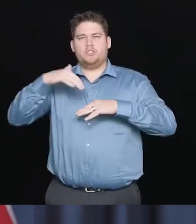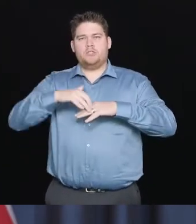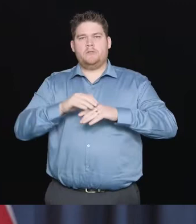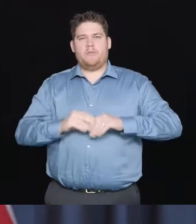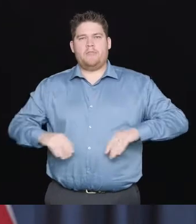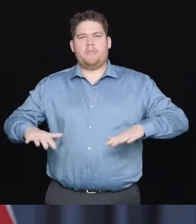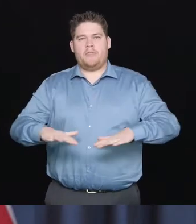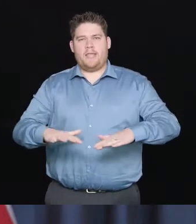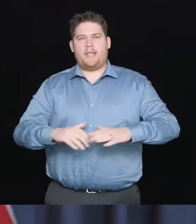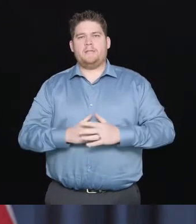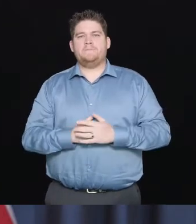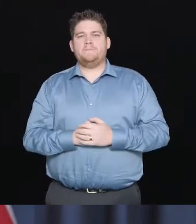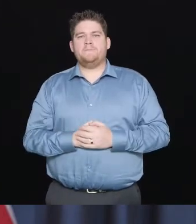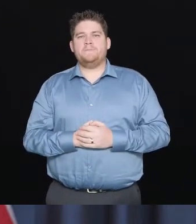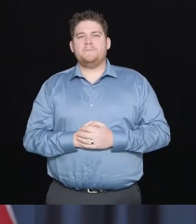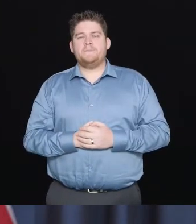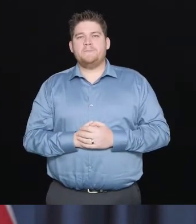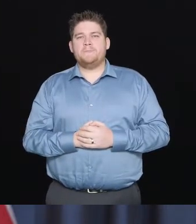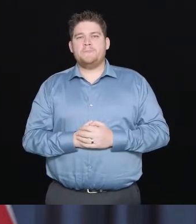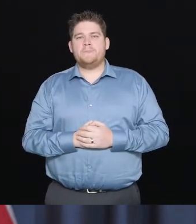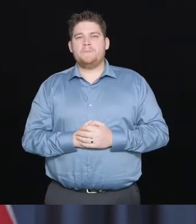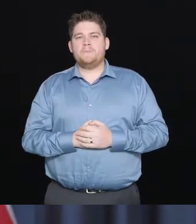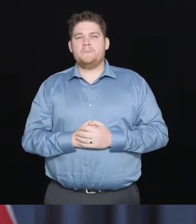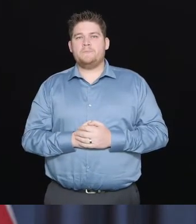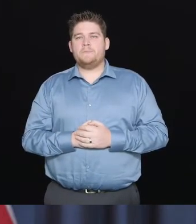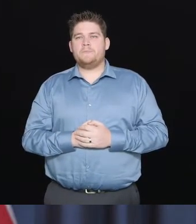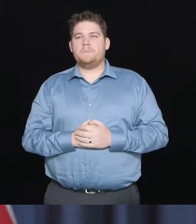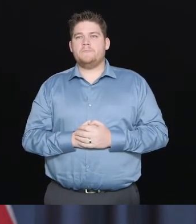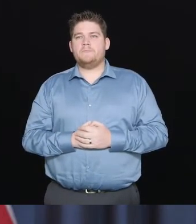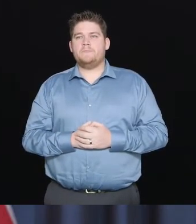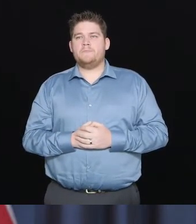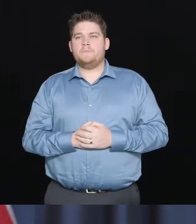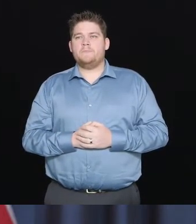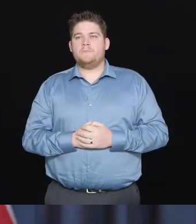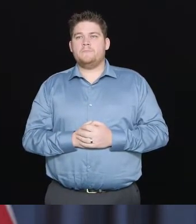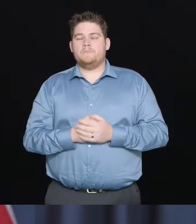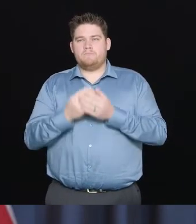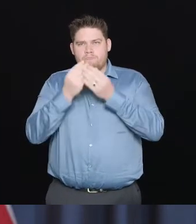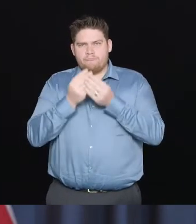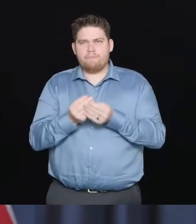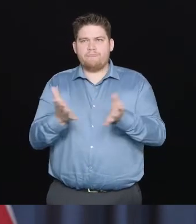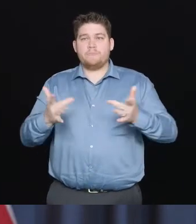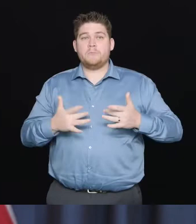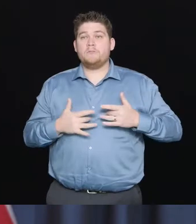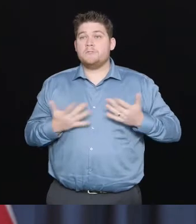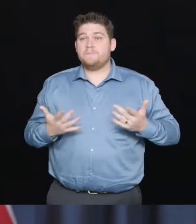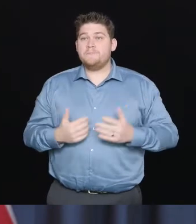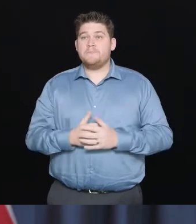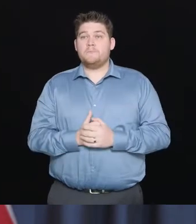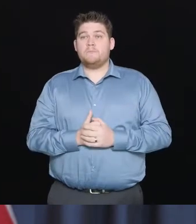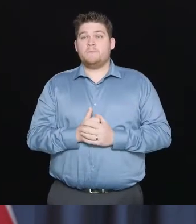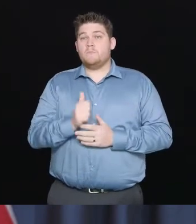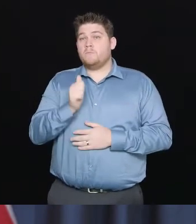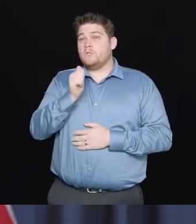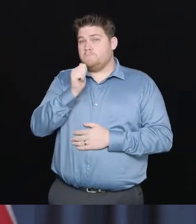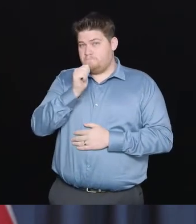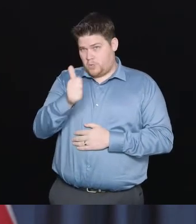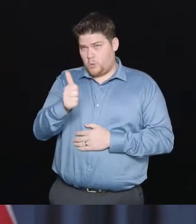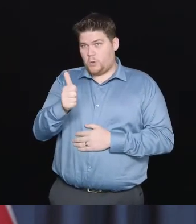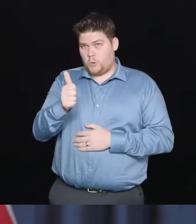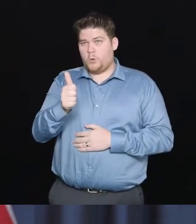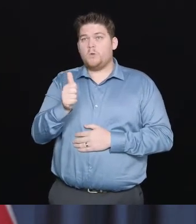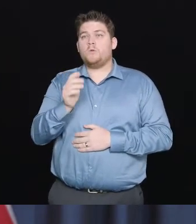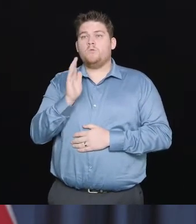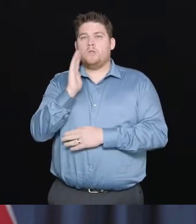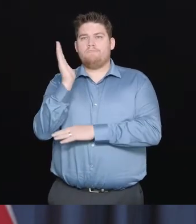of schedule for the next couple of days, tomorrow we'll be briefing at 10:30